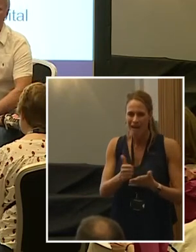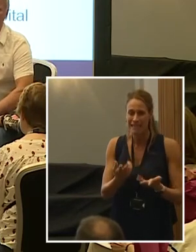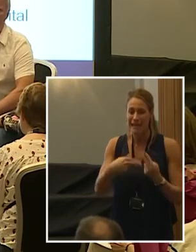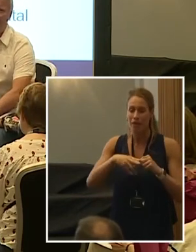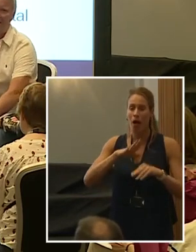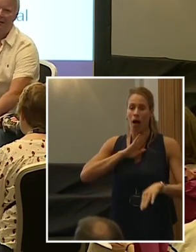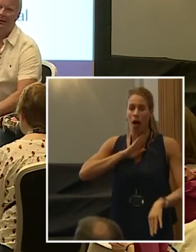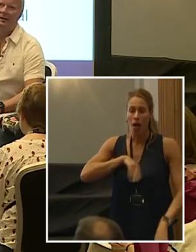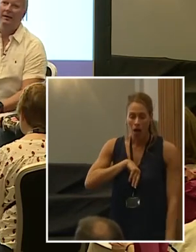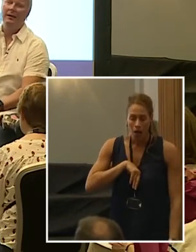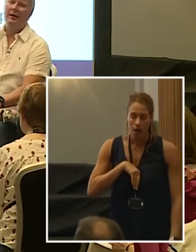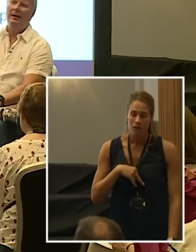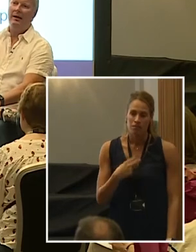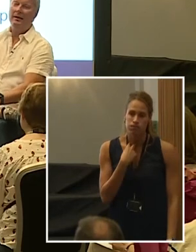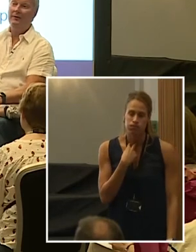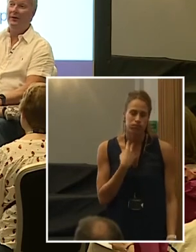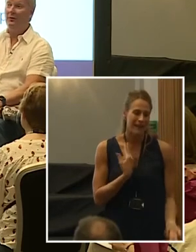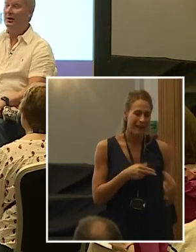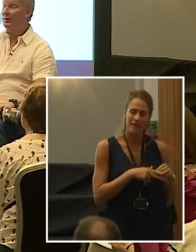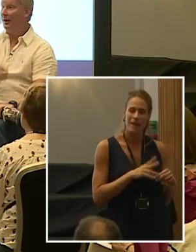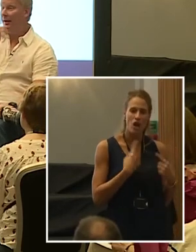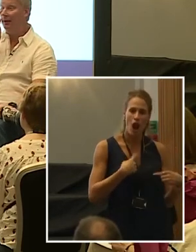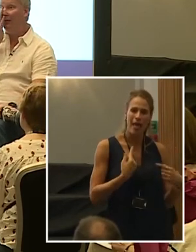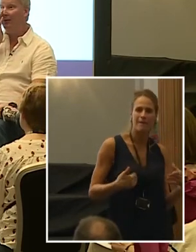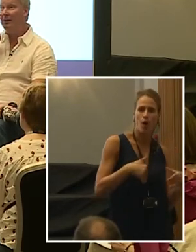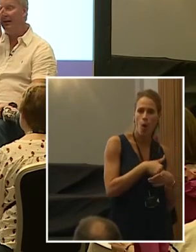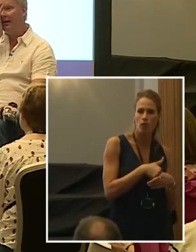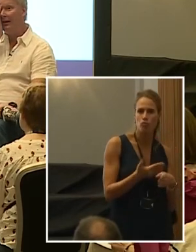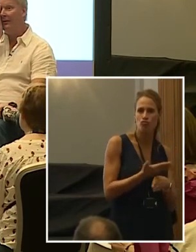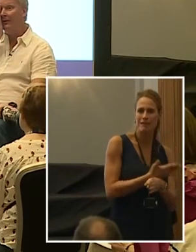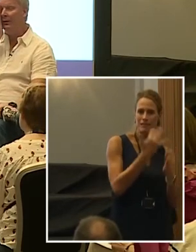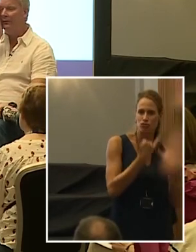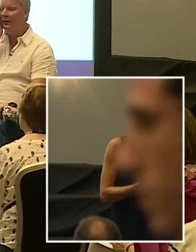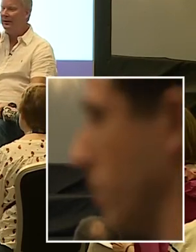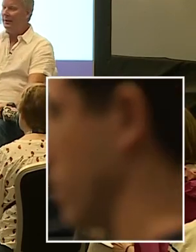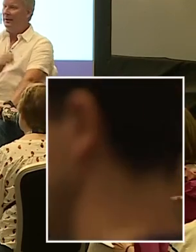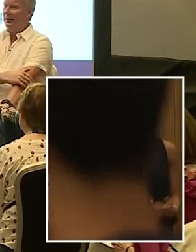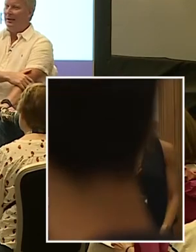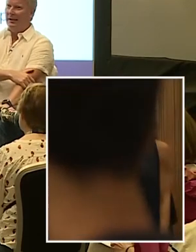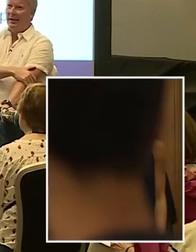didn't pass the initial screening? Yeah, I didn't feel crushed. I think, you know,